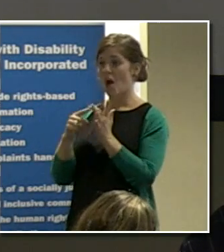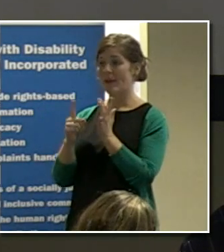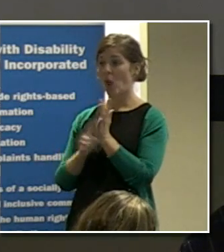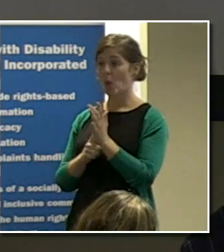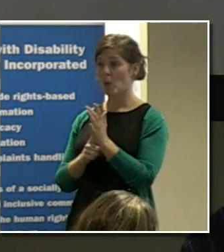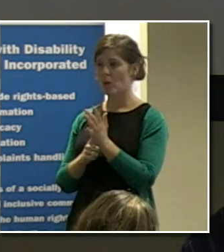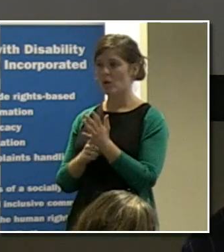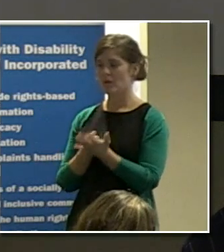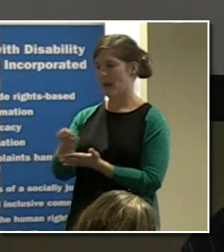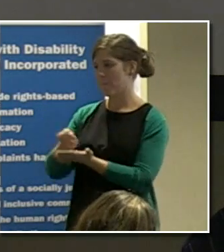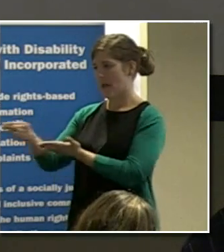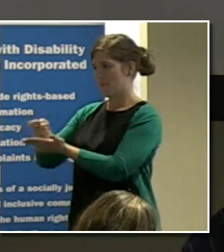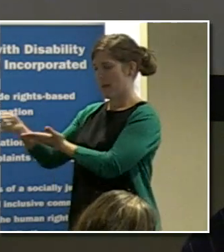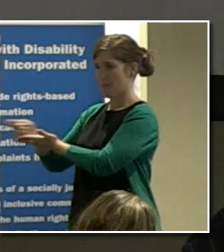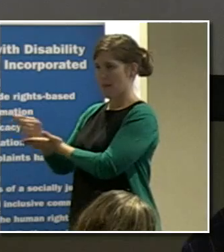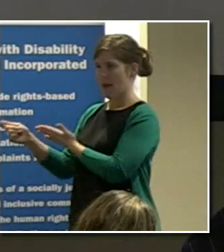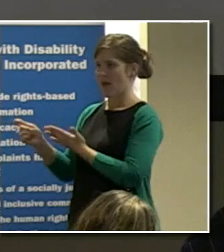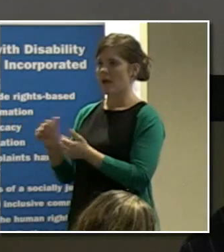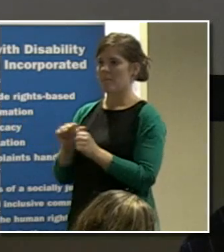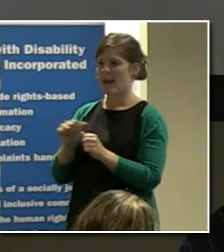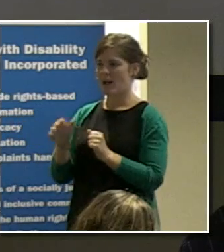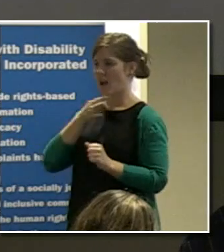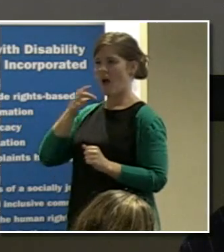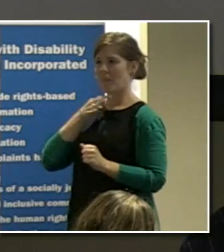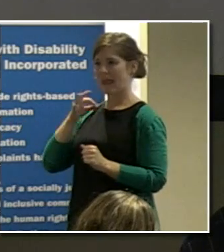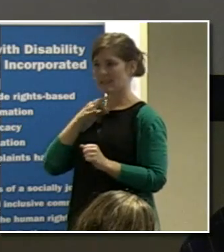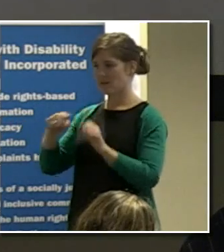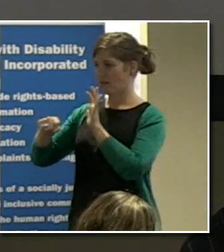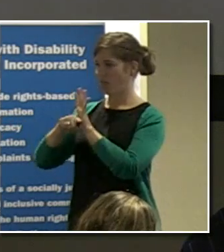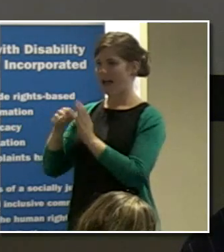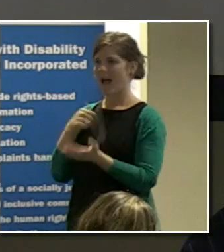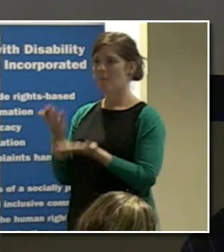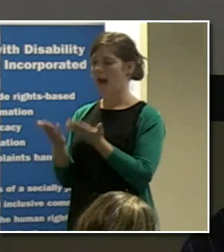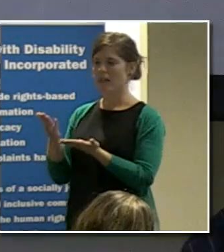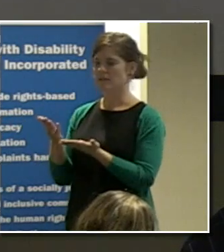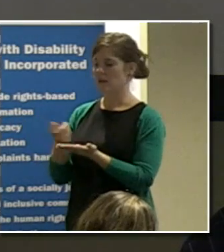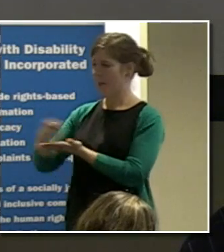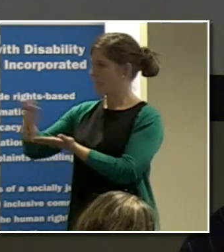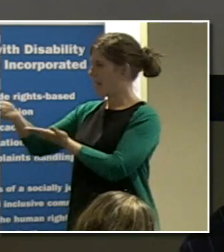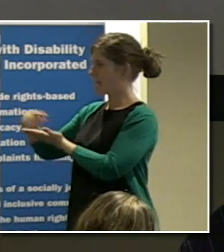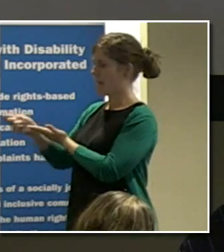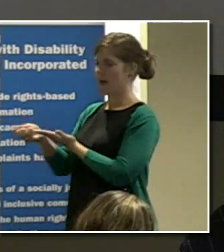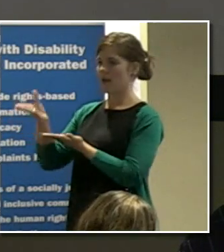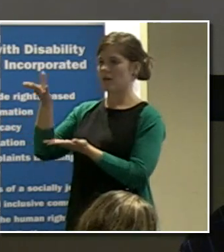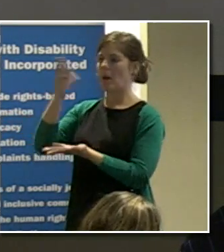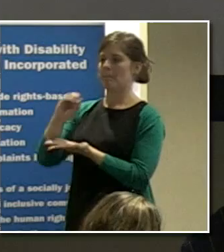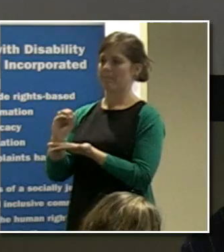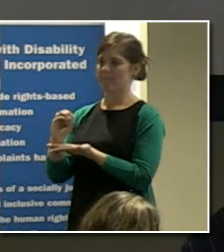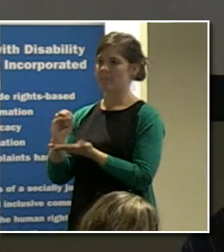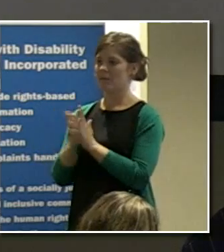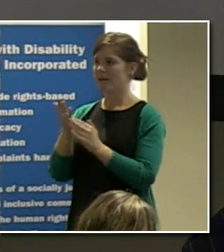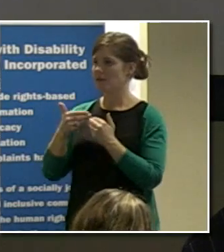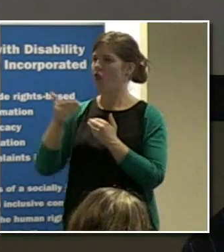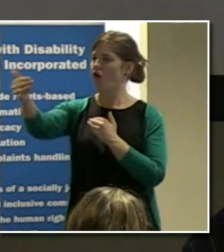by the association to move some liabilities from our balance sheet and move us into a more sustainable footing in the longer